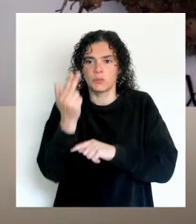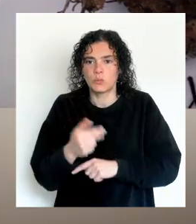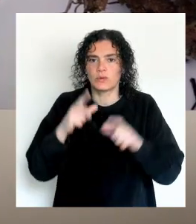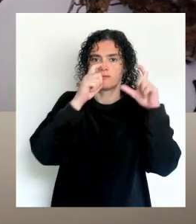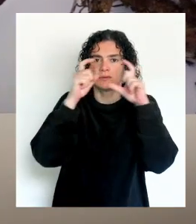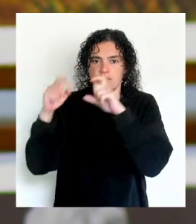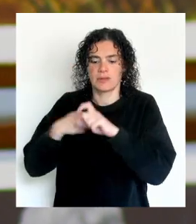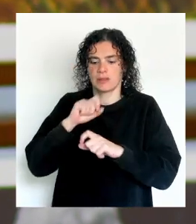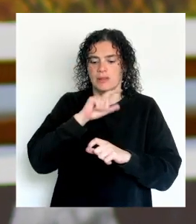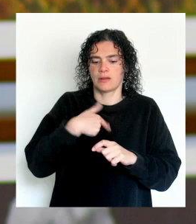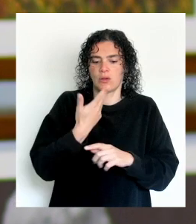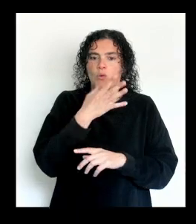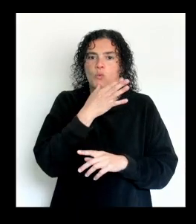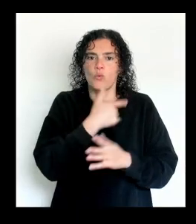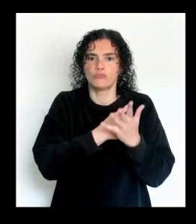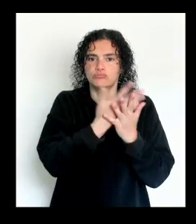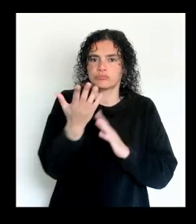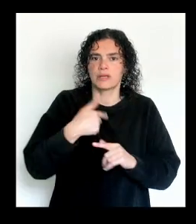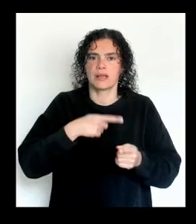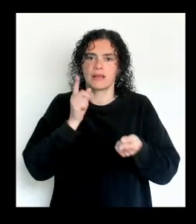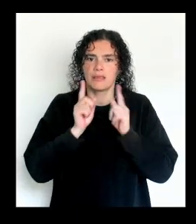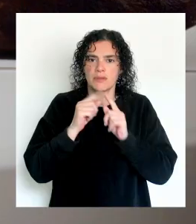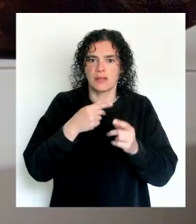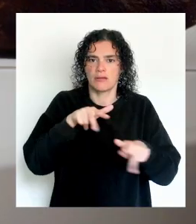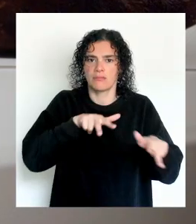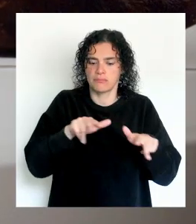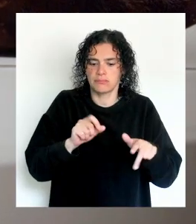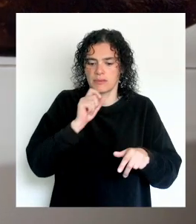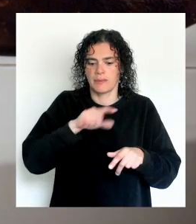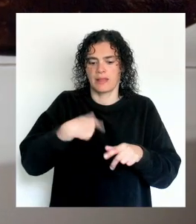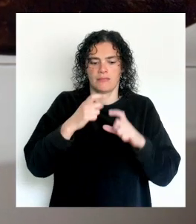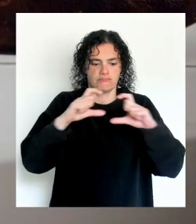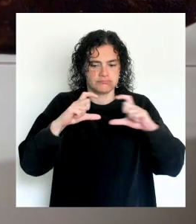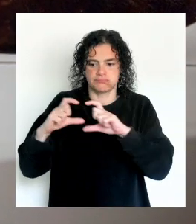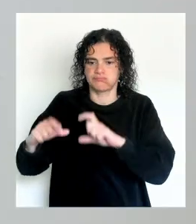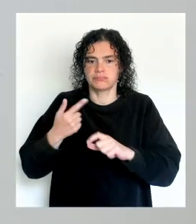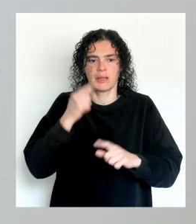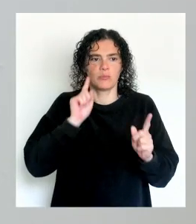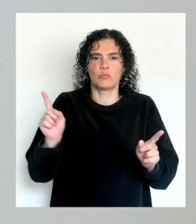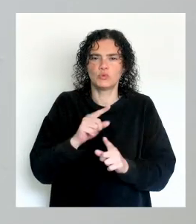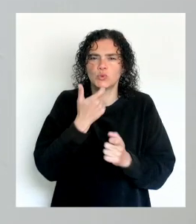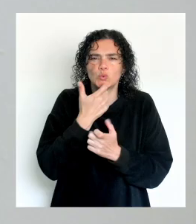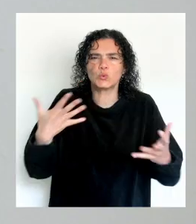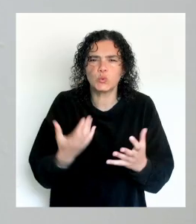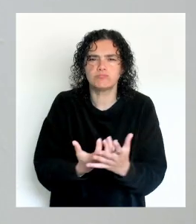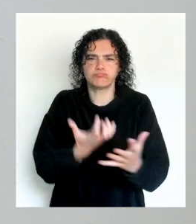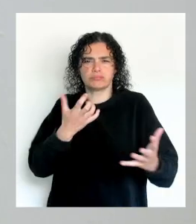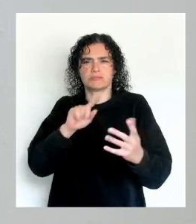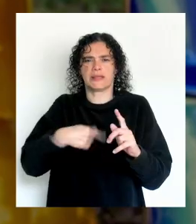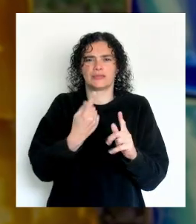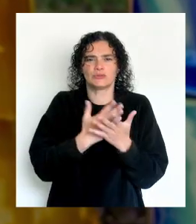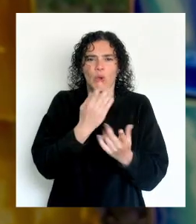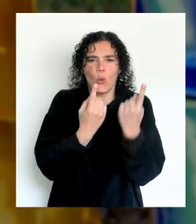and collage work and animation and bricks and shoes and music, all that comes out of a single